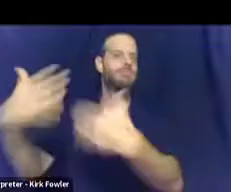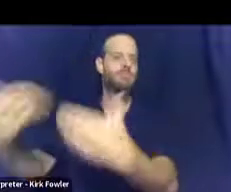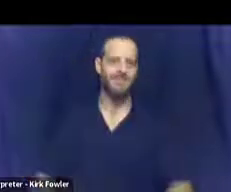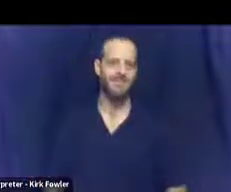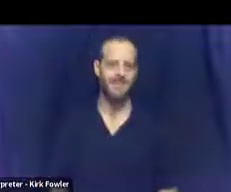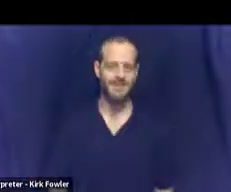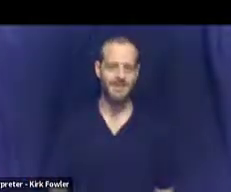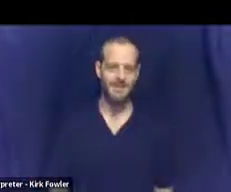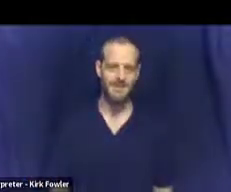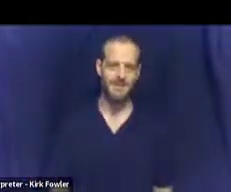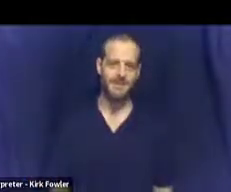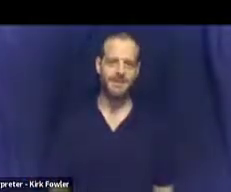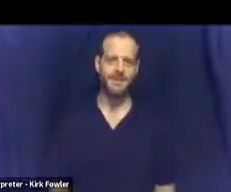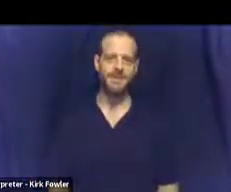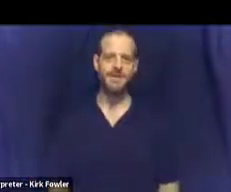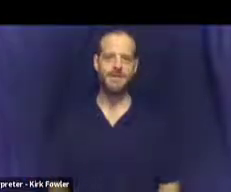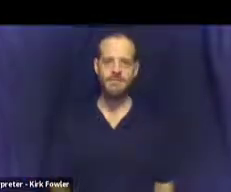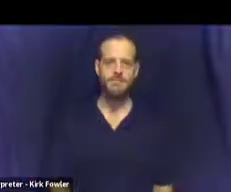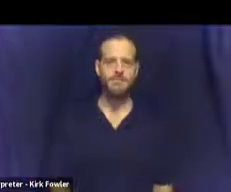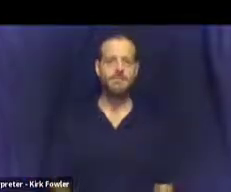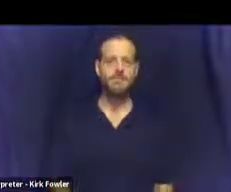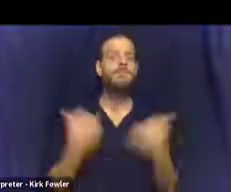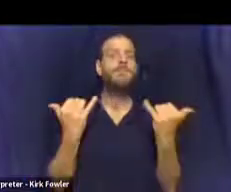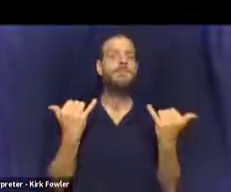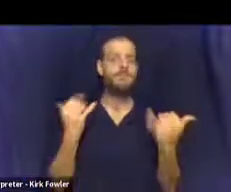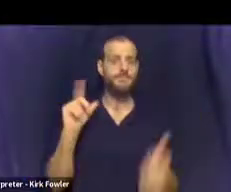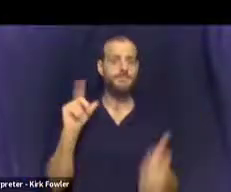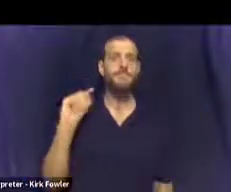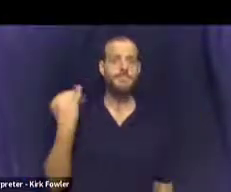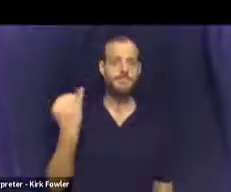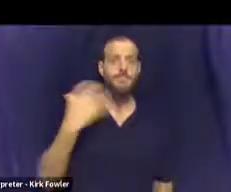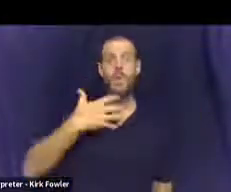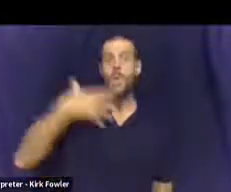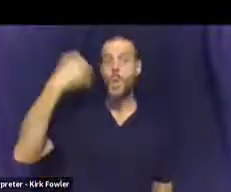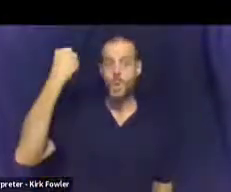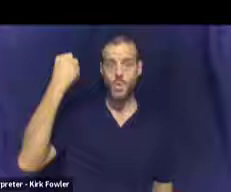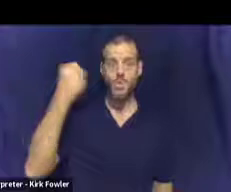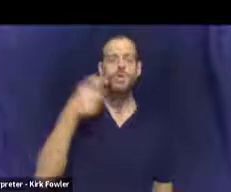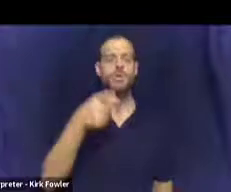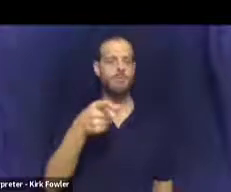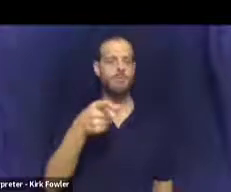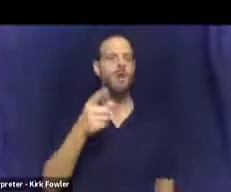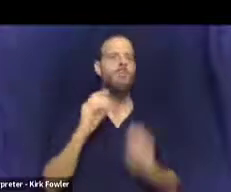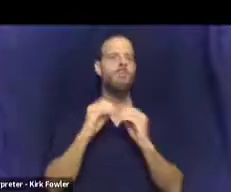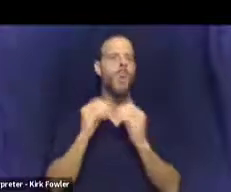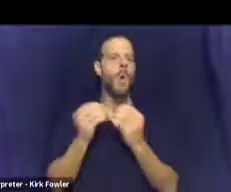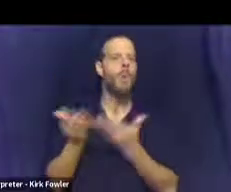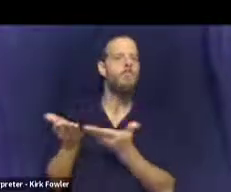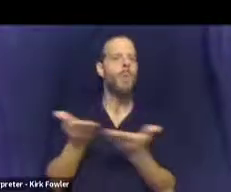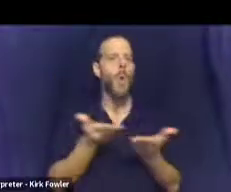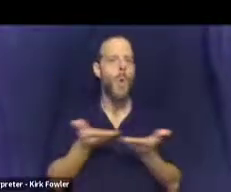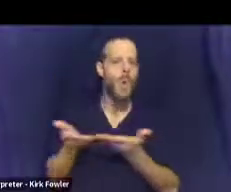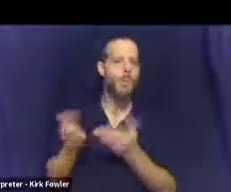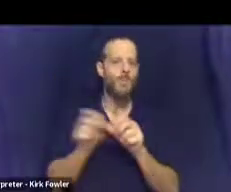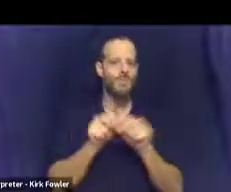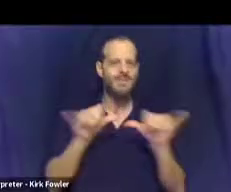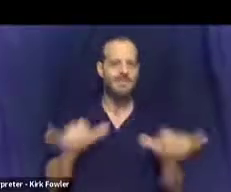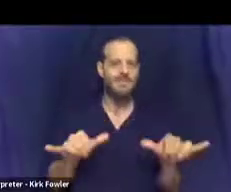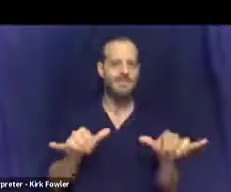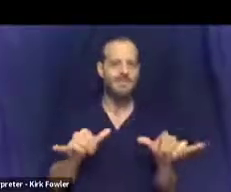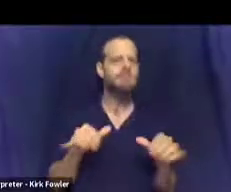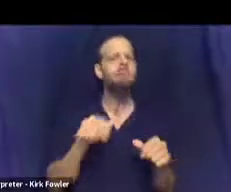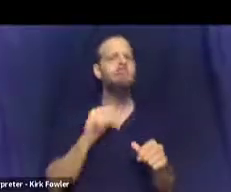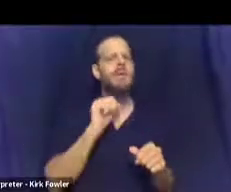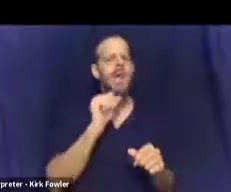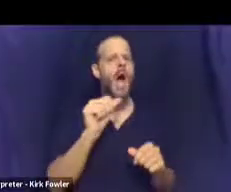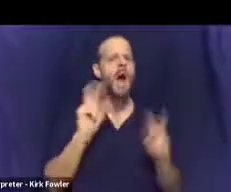And then as TJ's gotten older, some of his things have changed. So this is a portable system for him. It doesn't necessarily go in order. This is